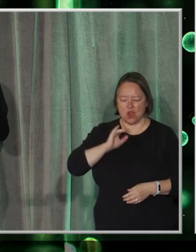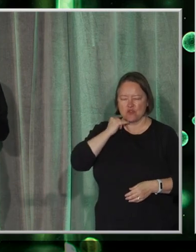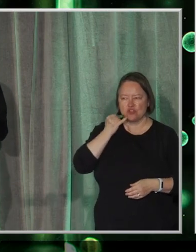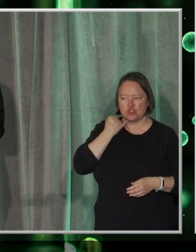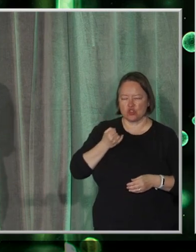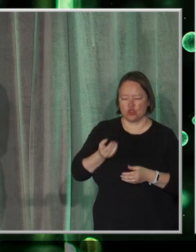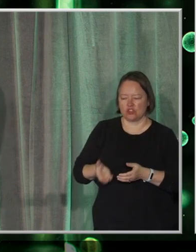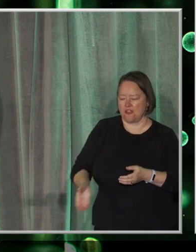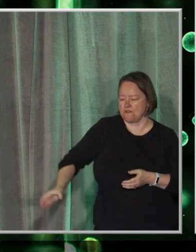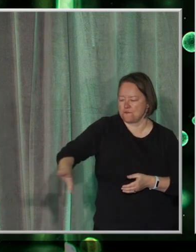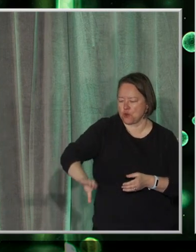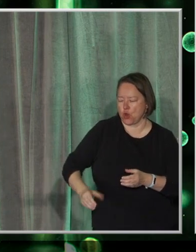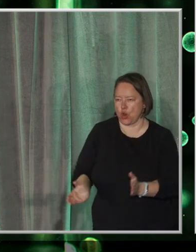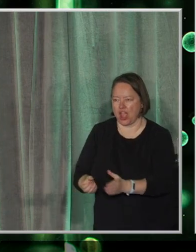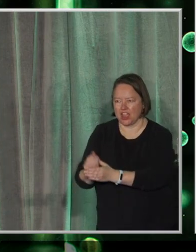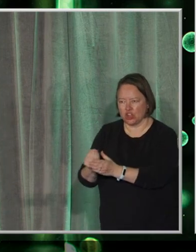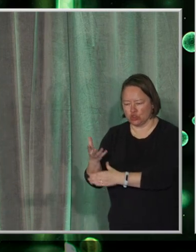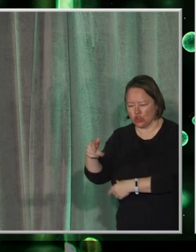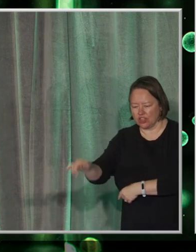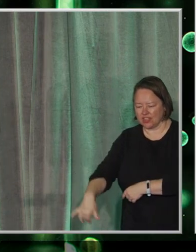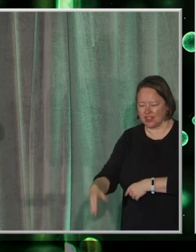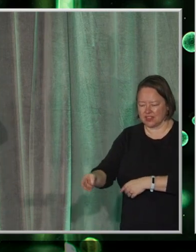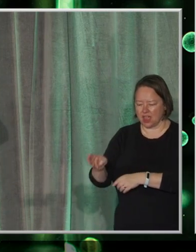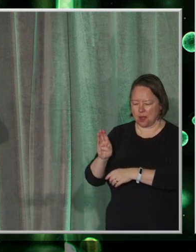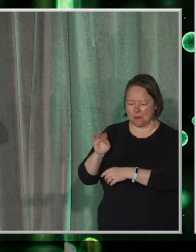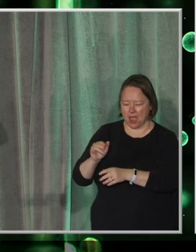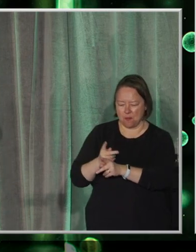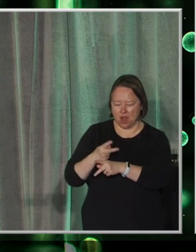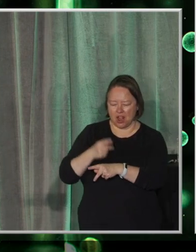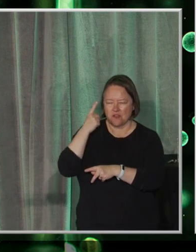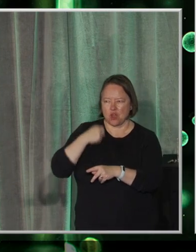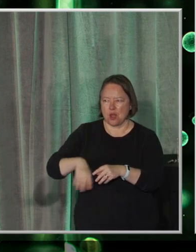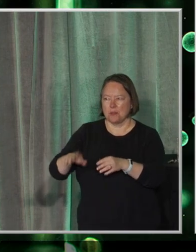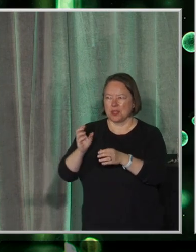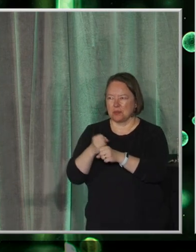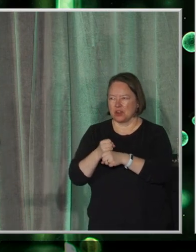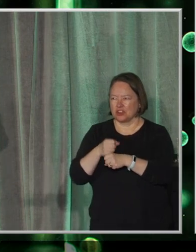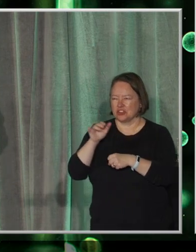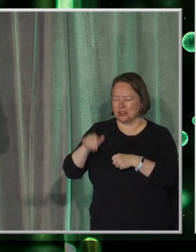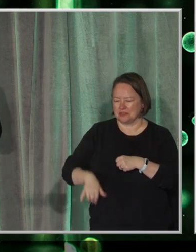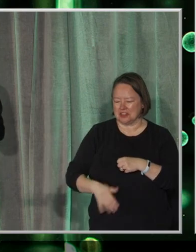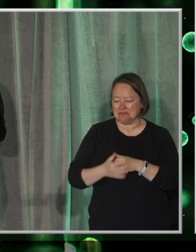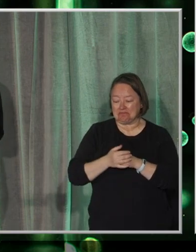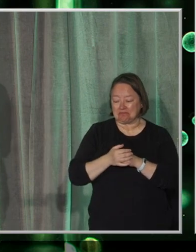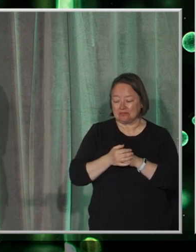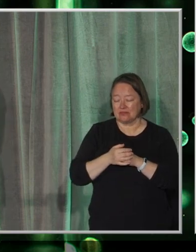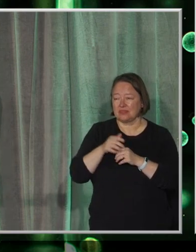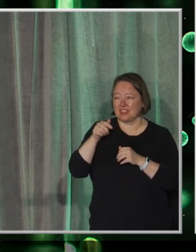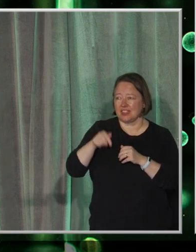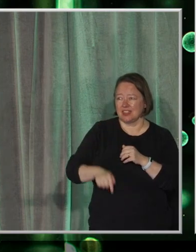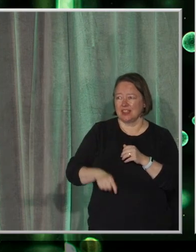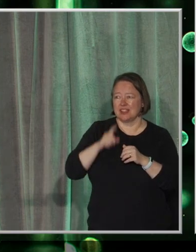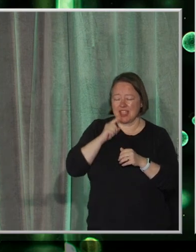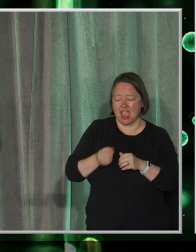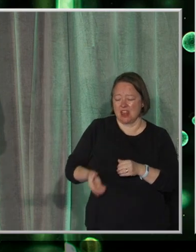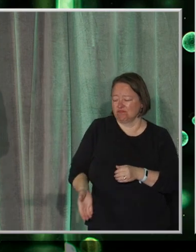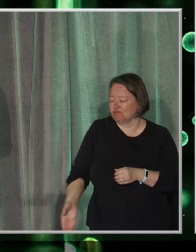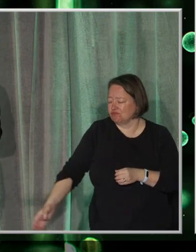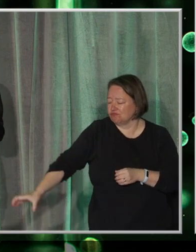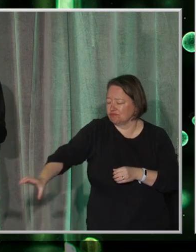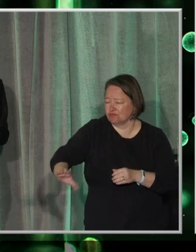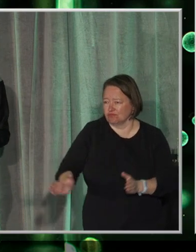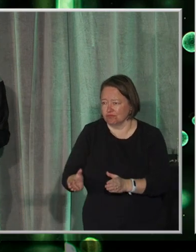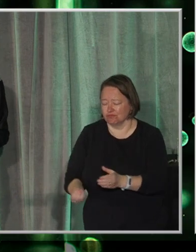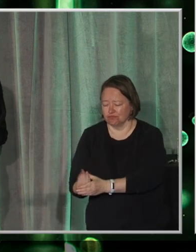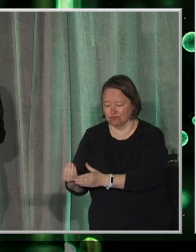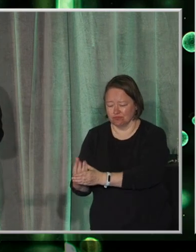which is made from the fermentation of the byproduct of the production of those pellets. It is an organic fertilizer. It can be a good alternative